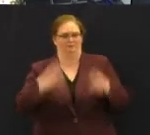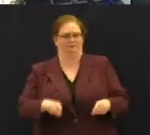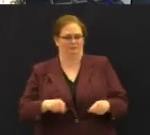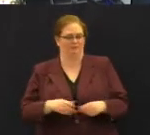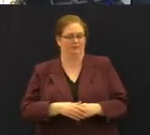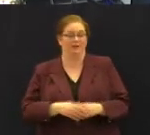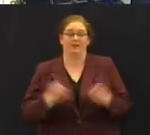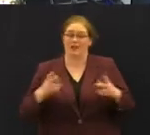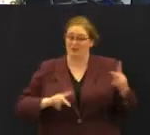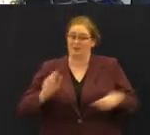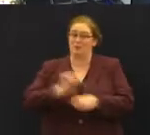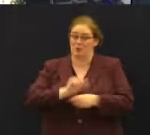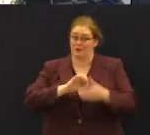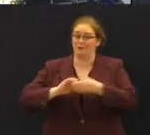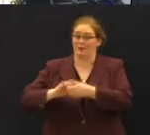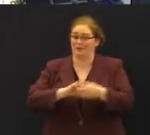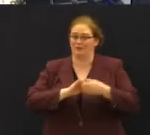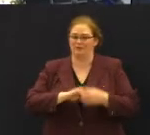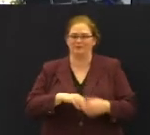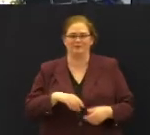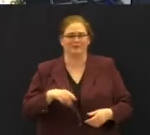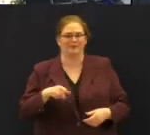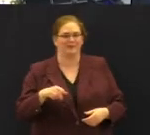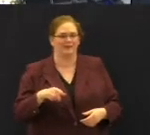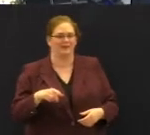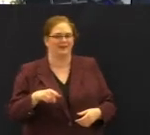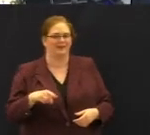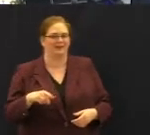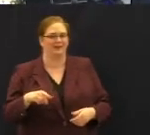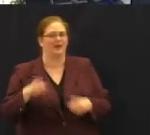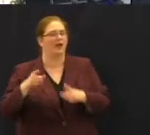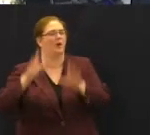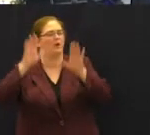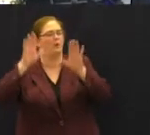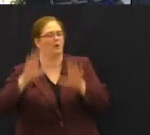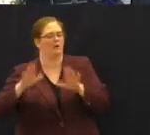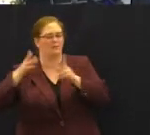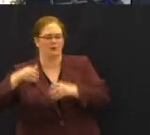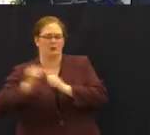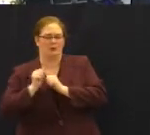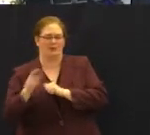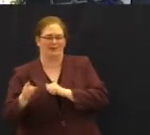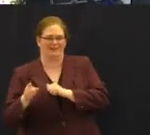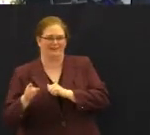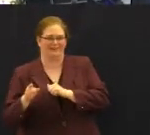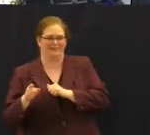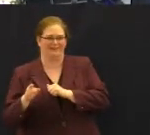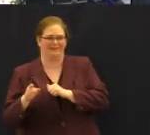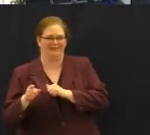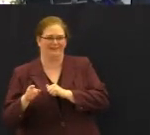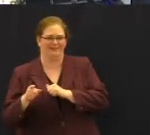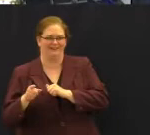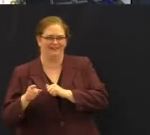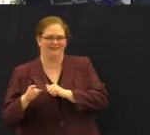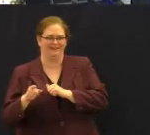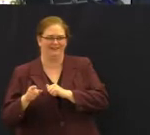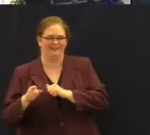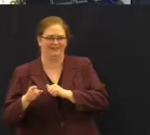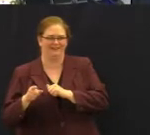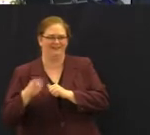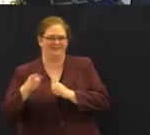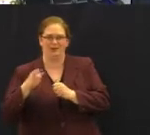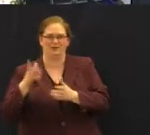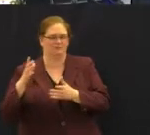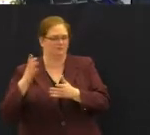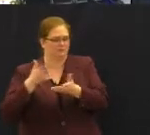lot of people working together. So. And I can say Pete was a very wonderful person to work with. So many times I bothered him, but